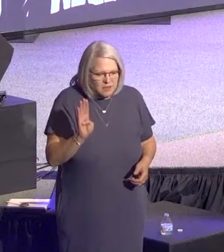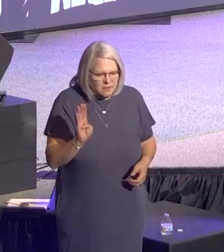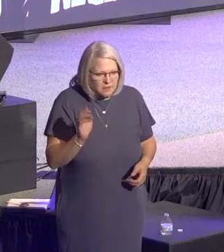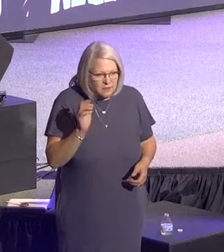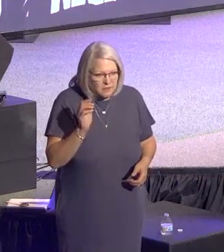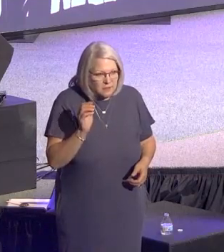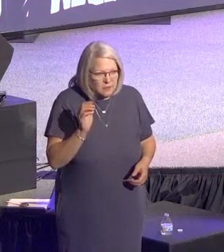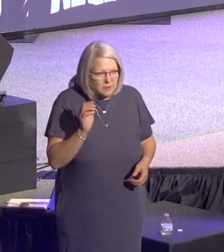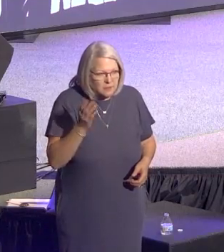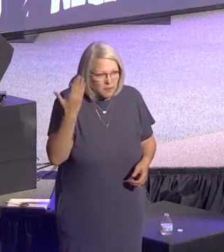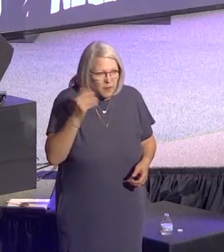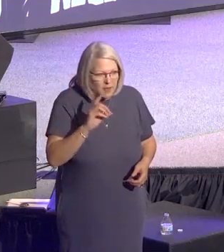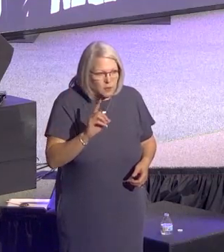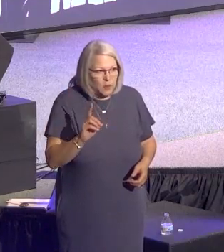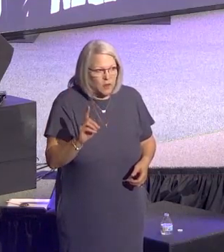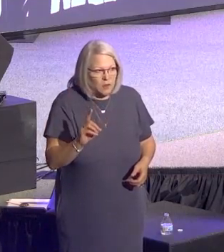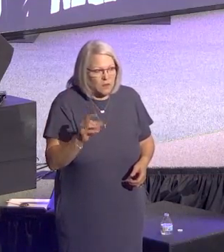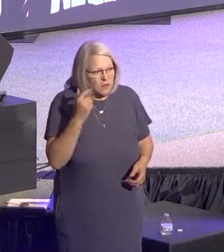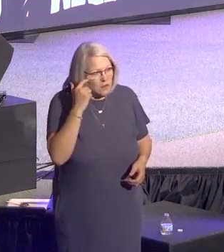this past week,